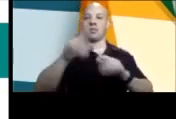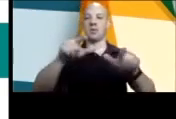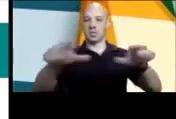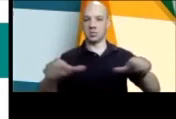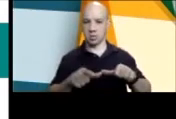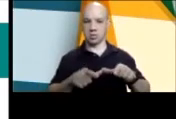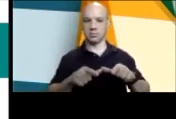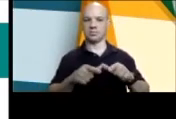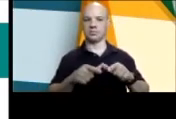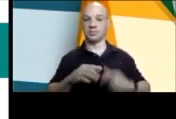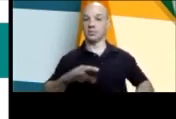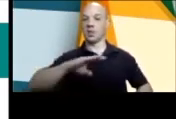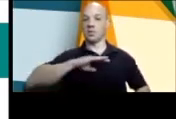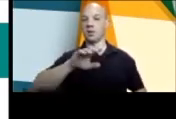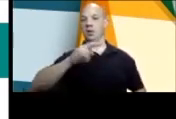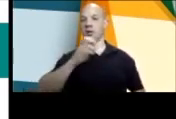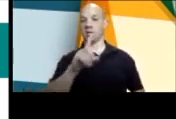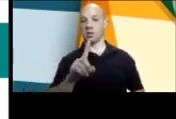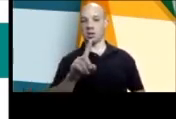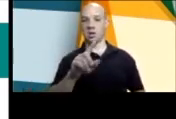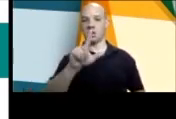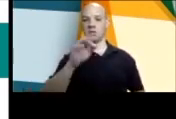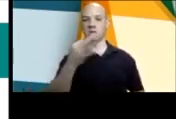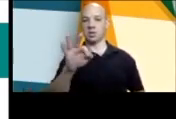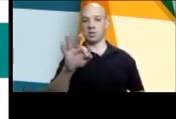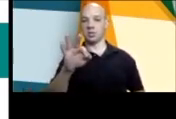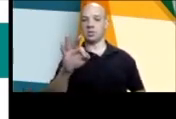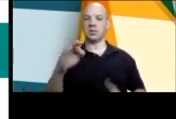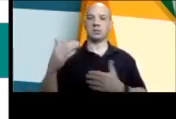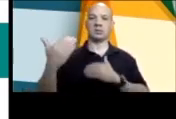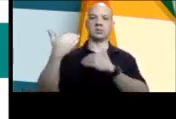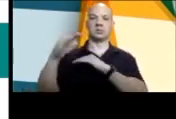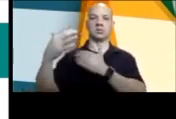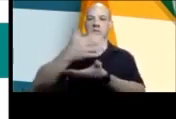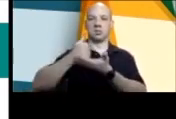HUD 2019 income limits up to